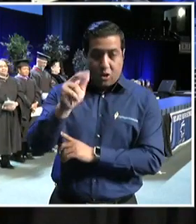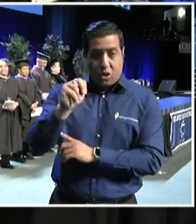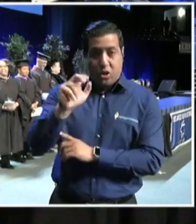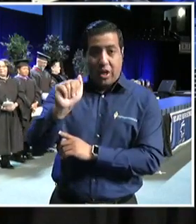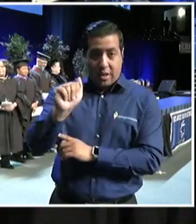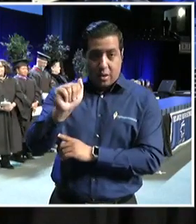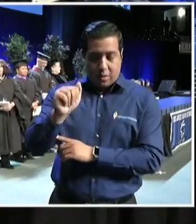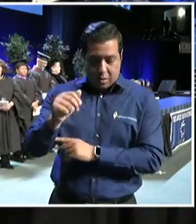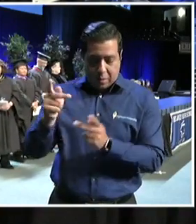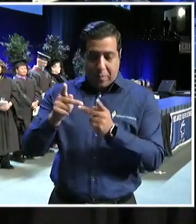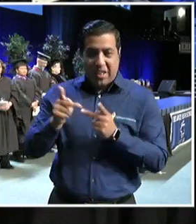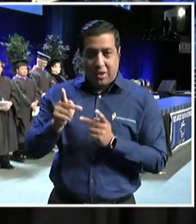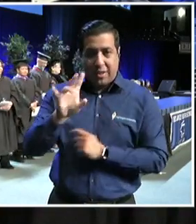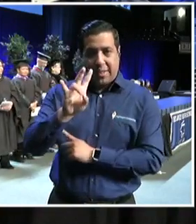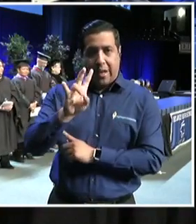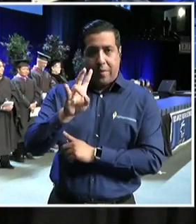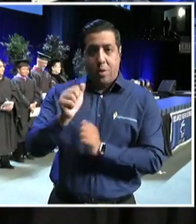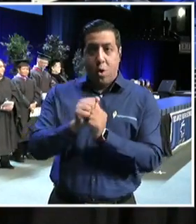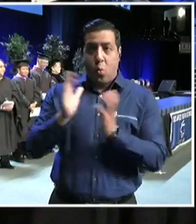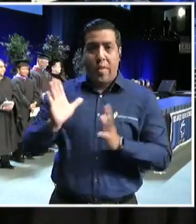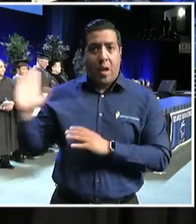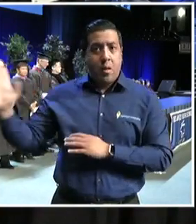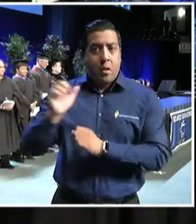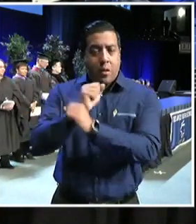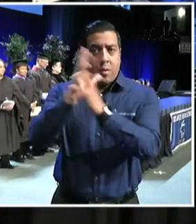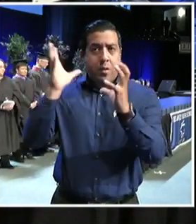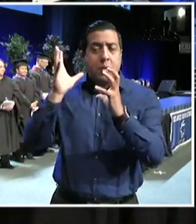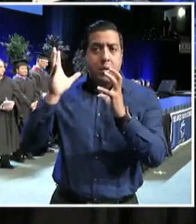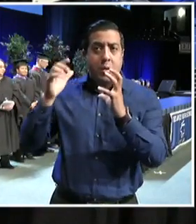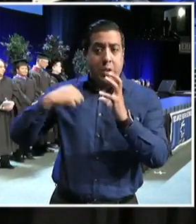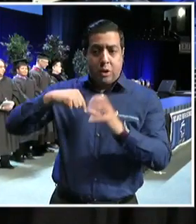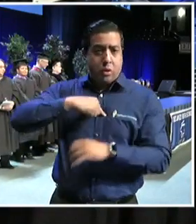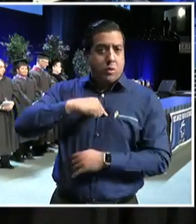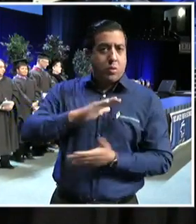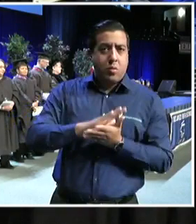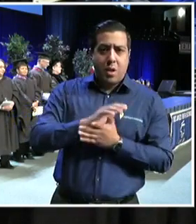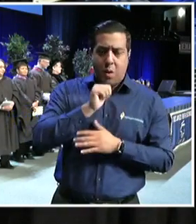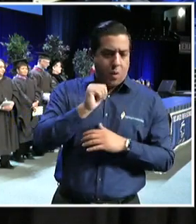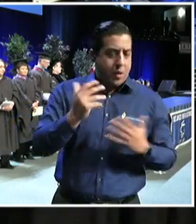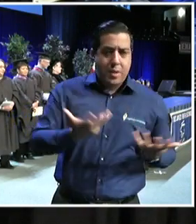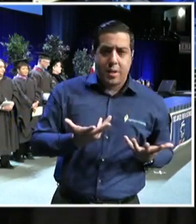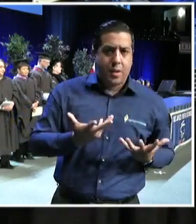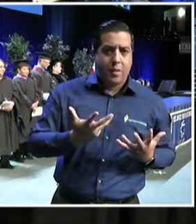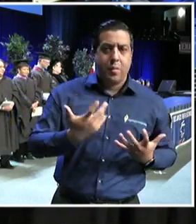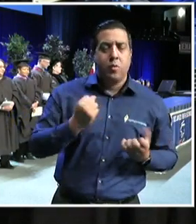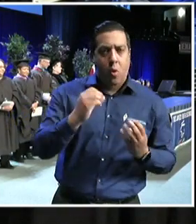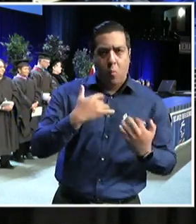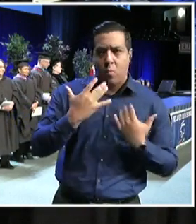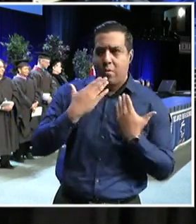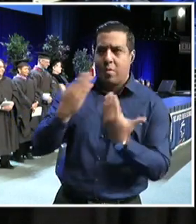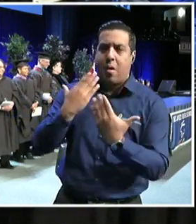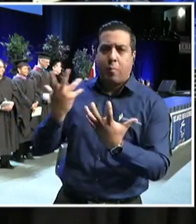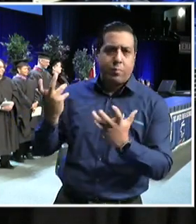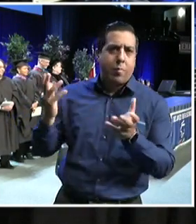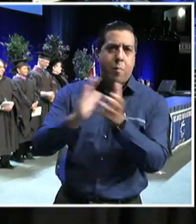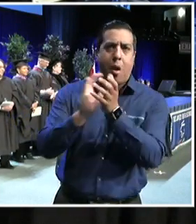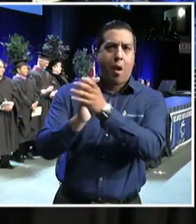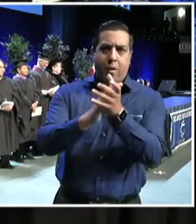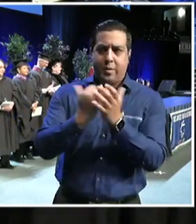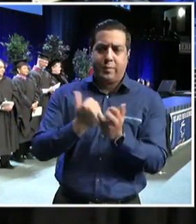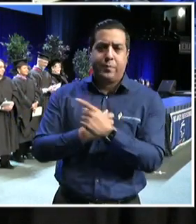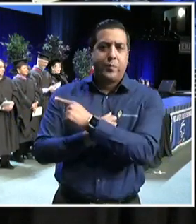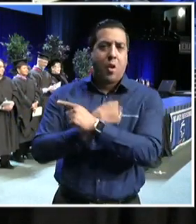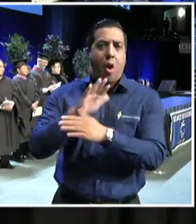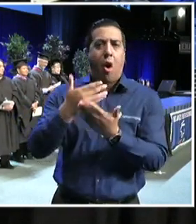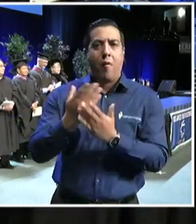position 7. Without the board's vision, our school would not exist. Let's give them a big round of applause